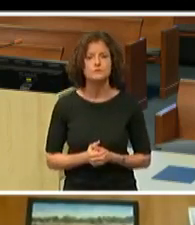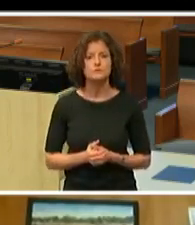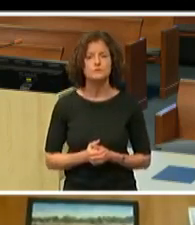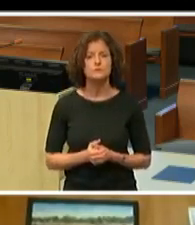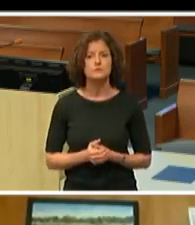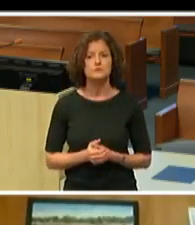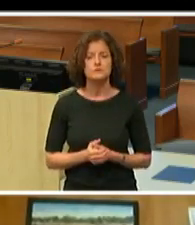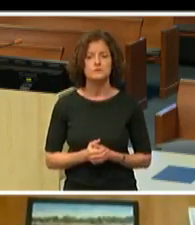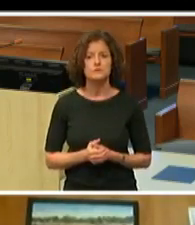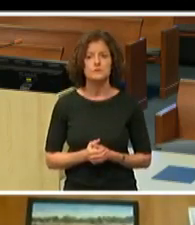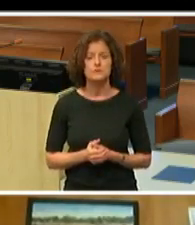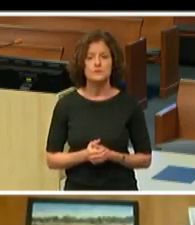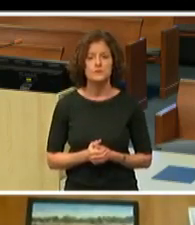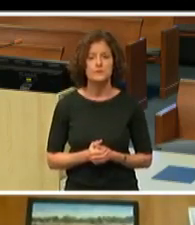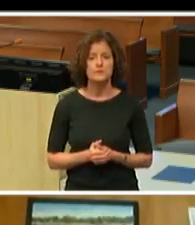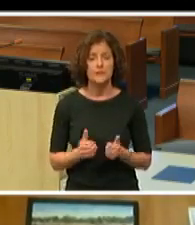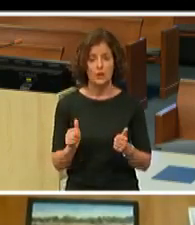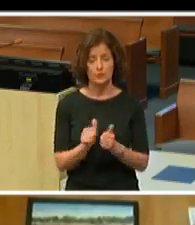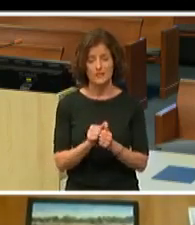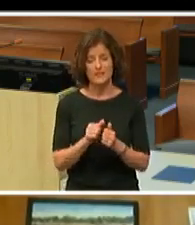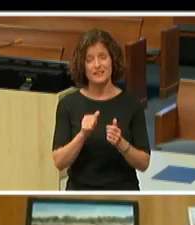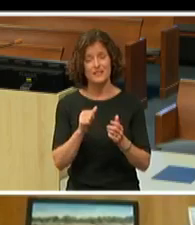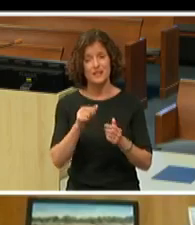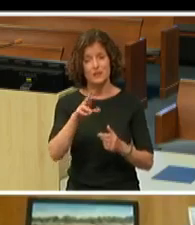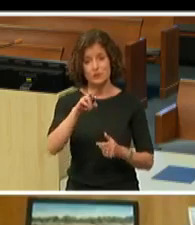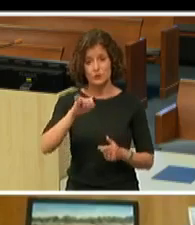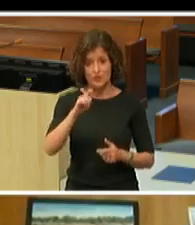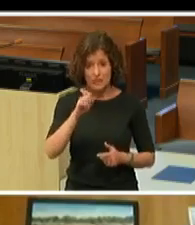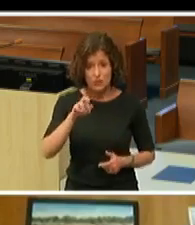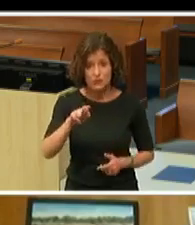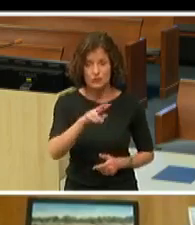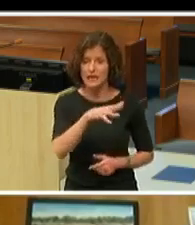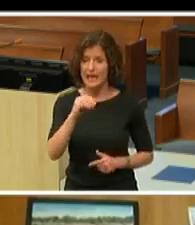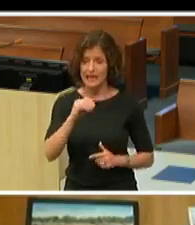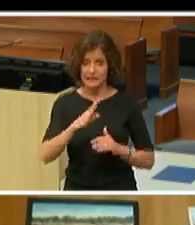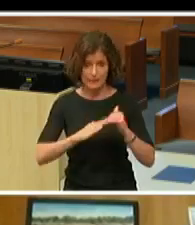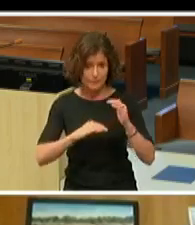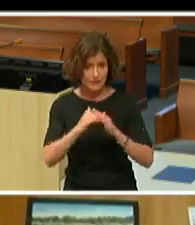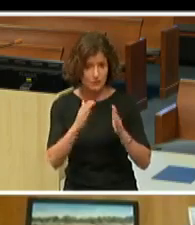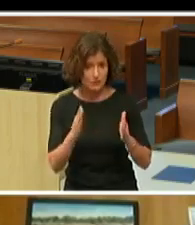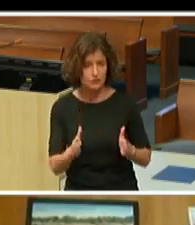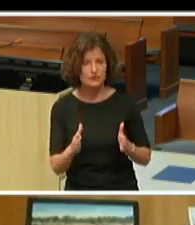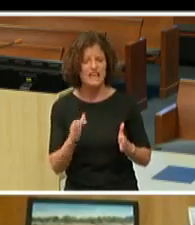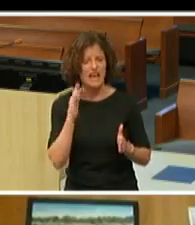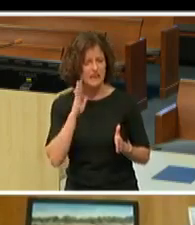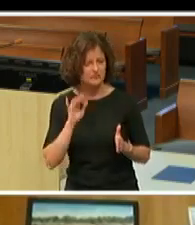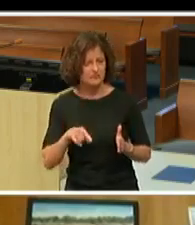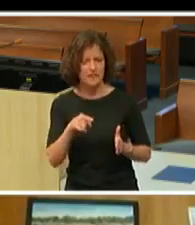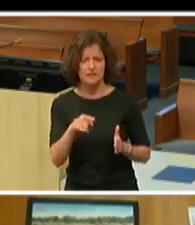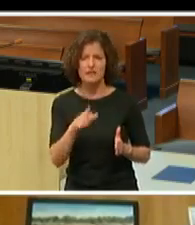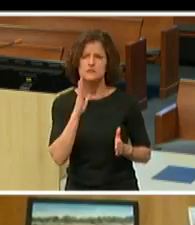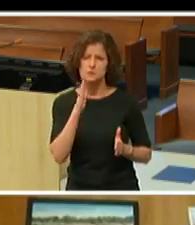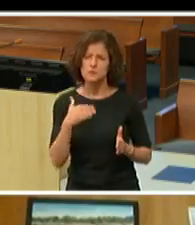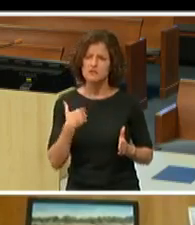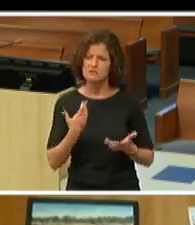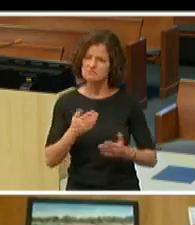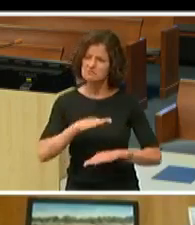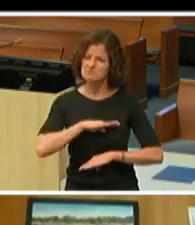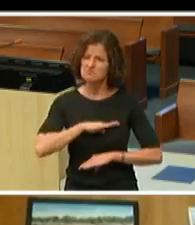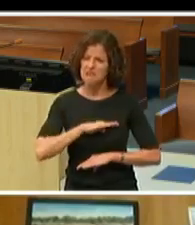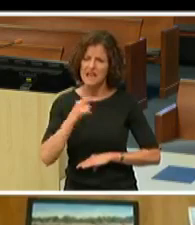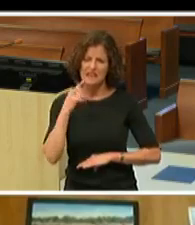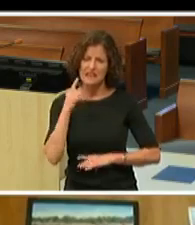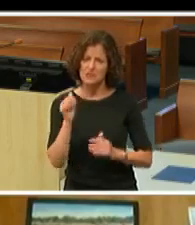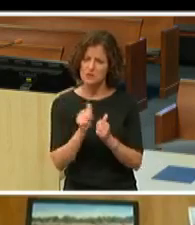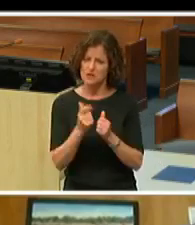With regards to the realtors and the builders, I know that this, I think, would suffice with what